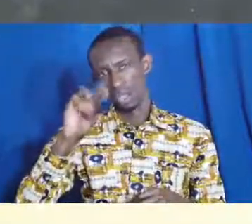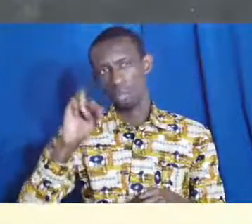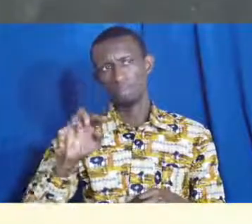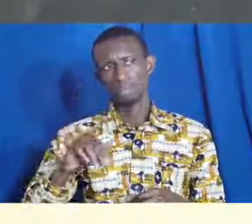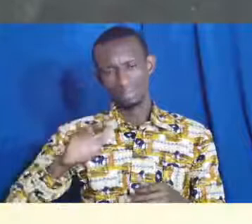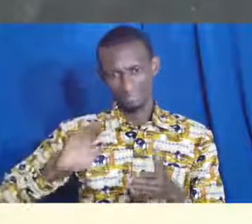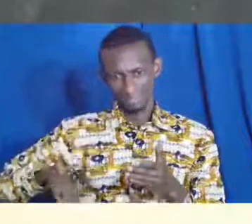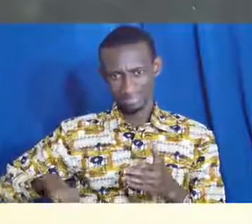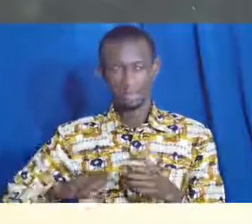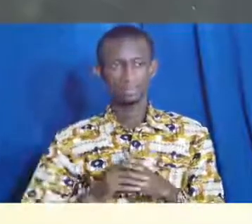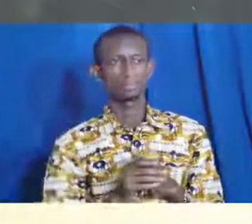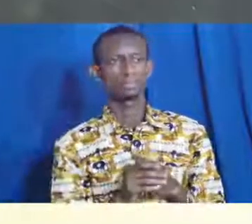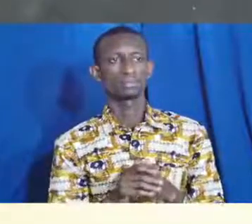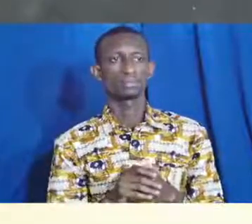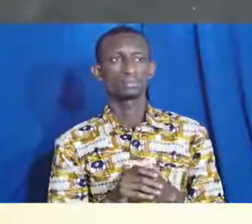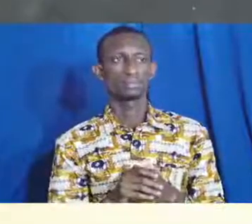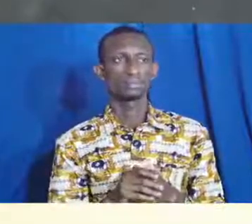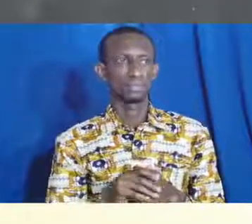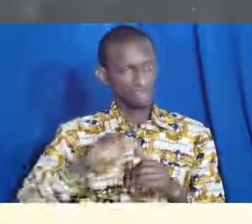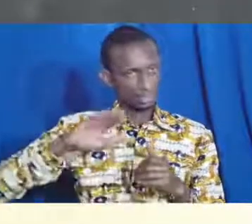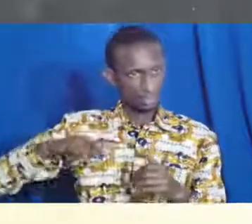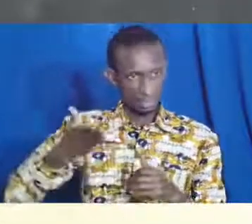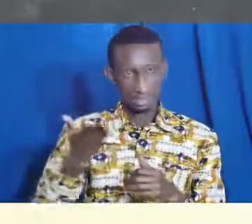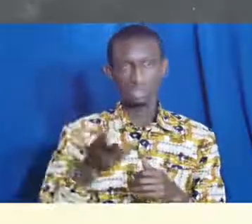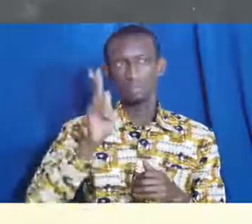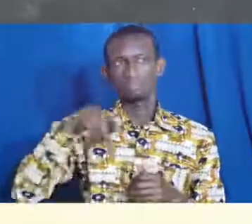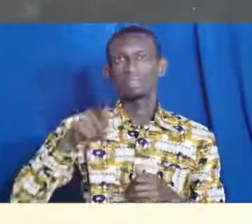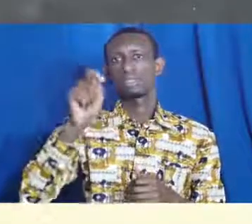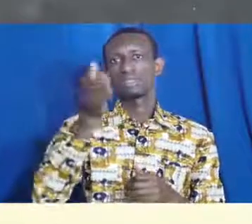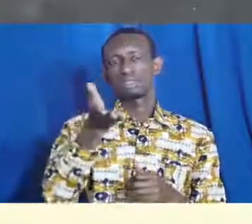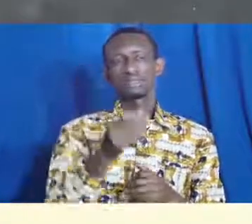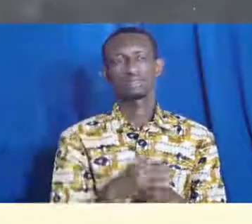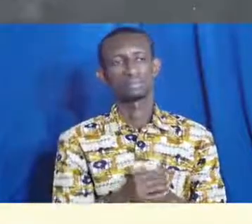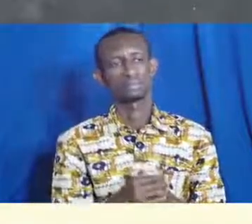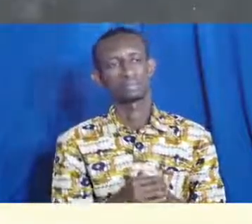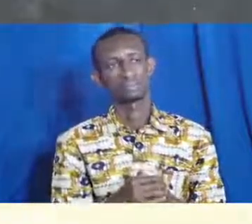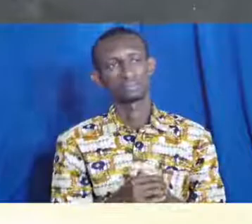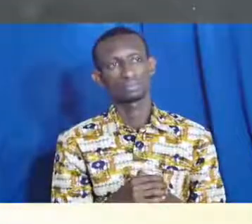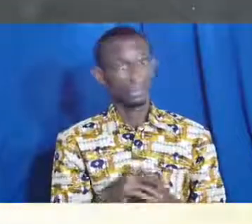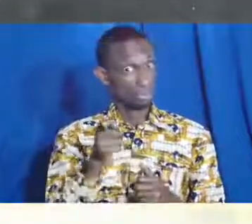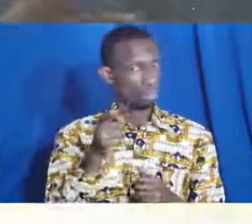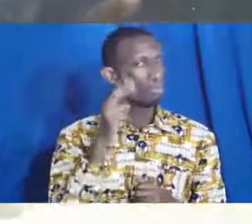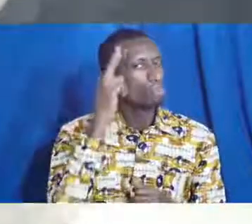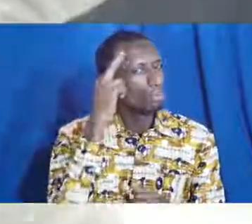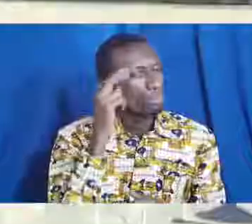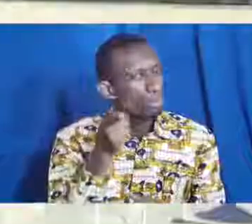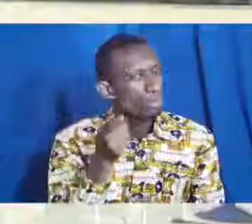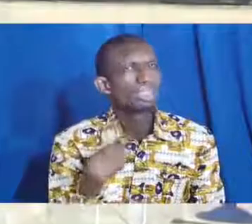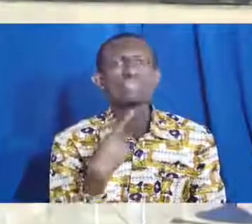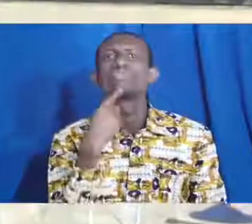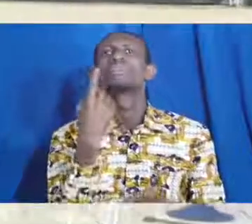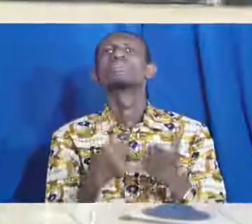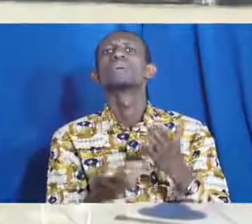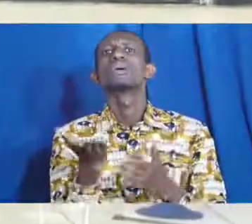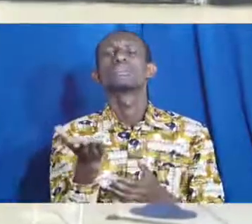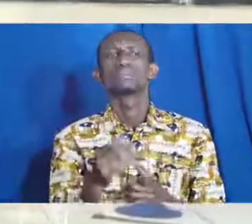continuation of this one. The least reactive element is platinum. So remember what I'm talking about